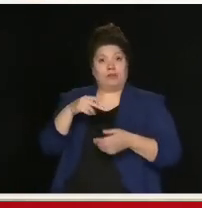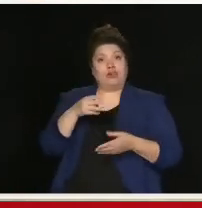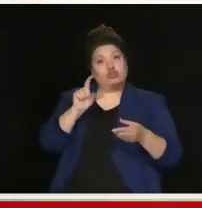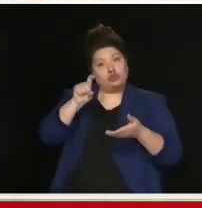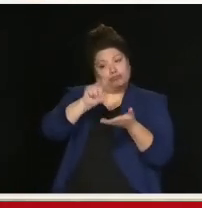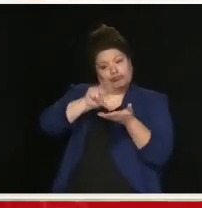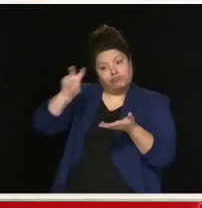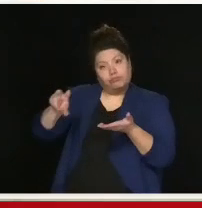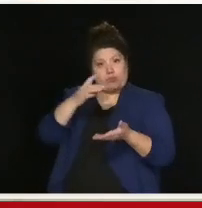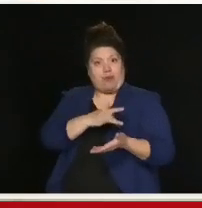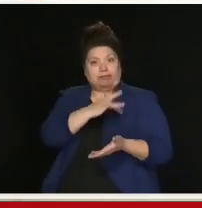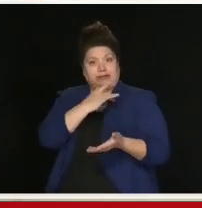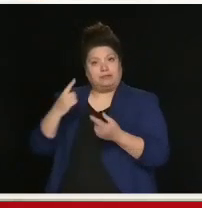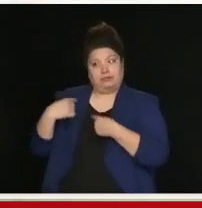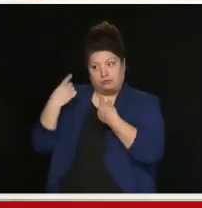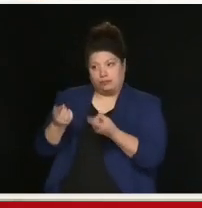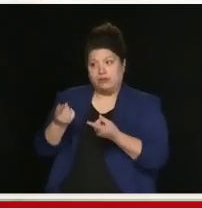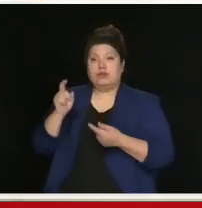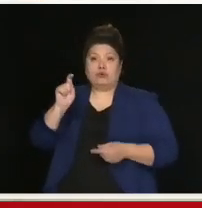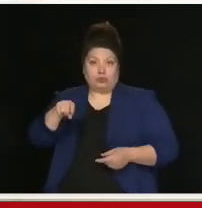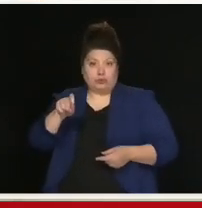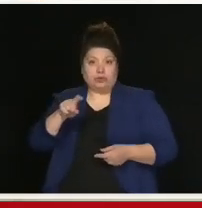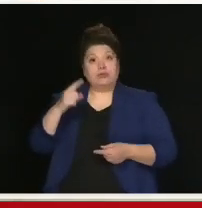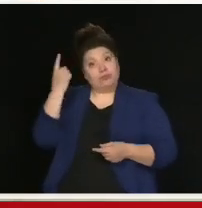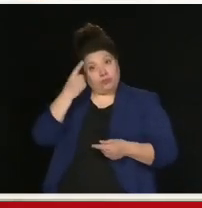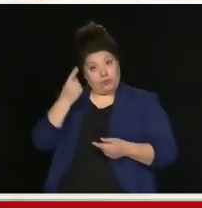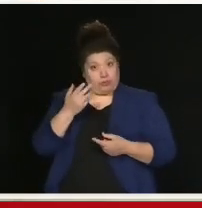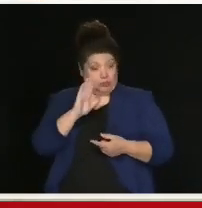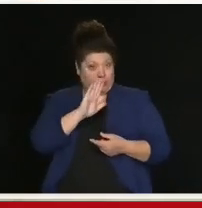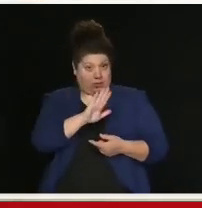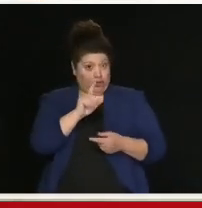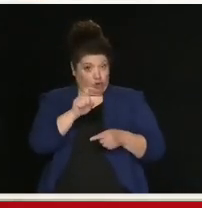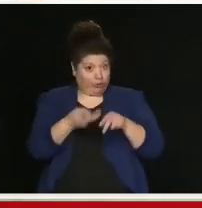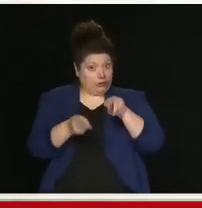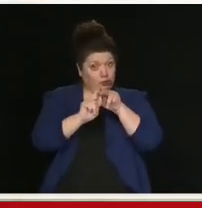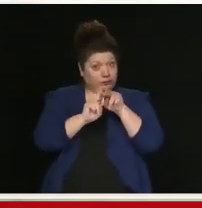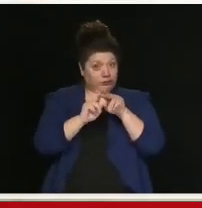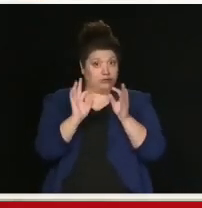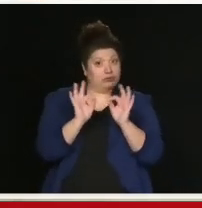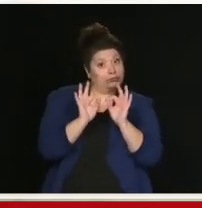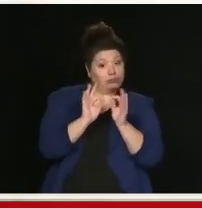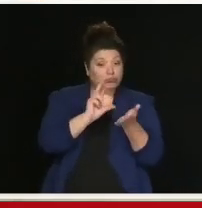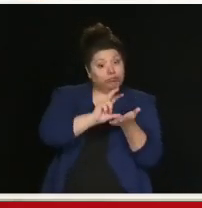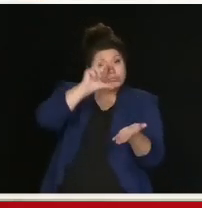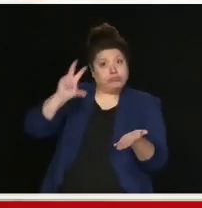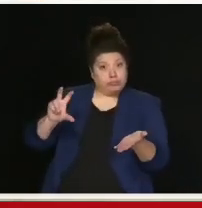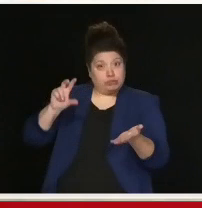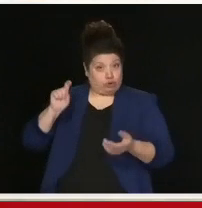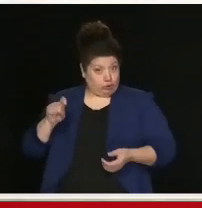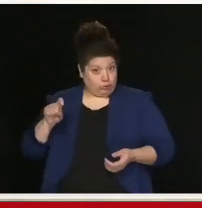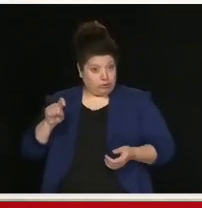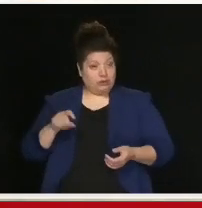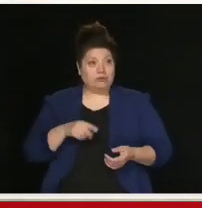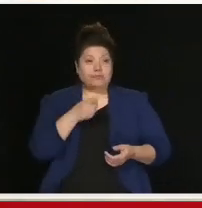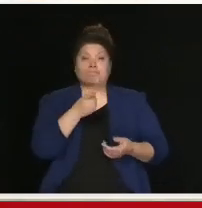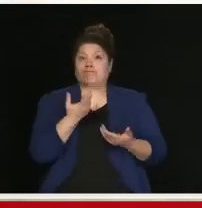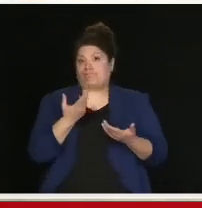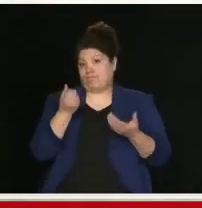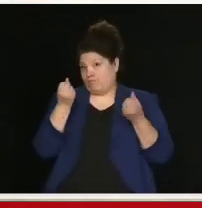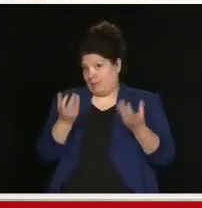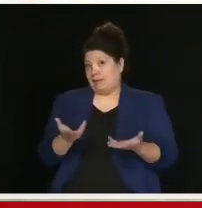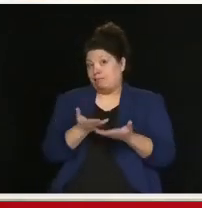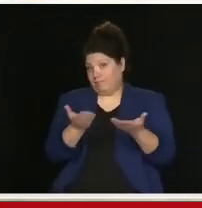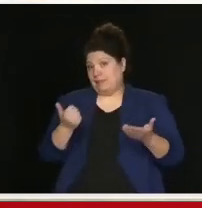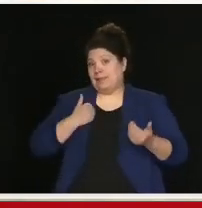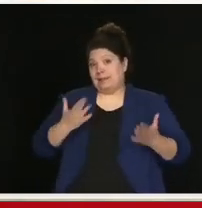that shouldn't there be more transfer, and isn't it time to have those transfer being completed? I think that all Canadians